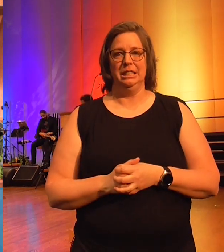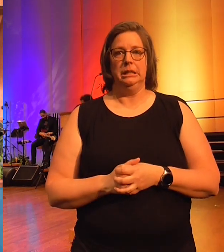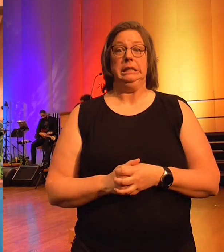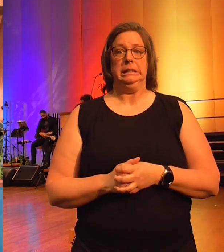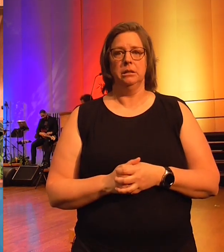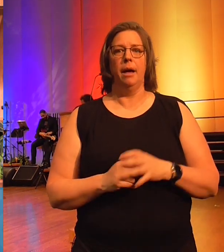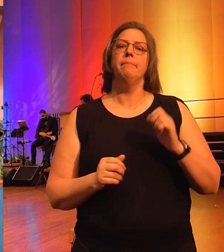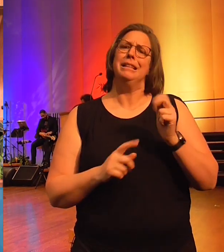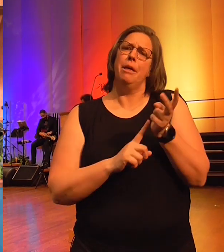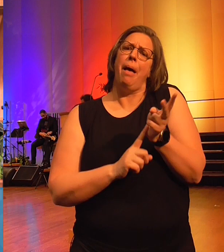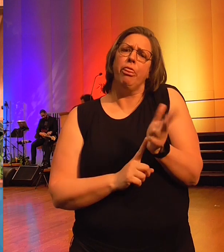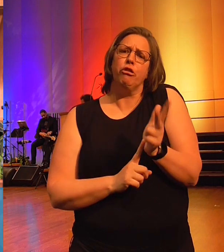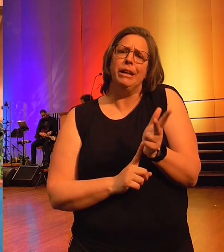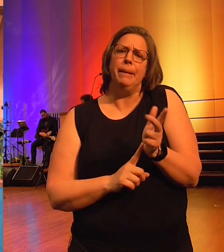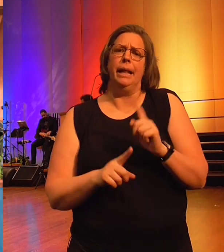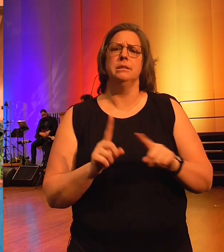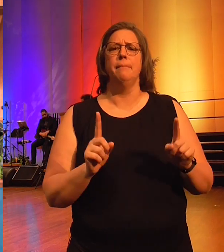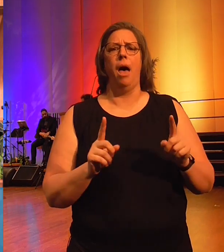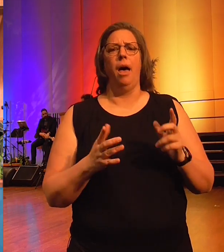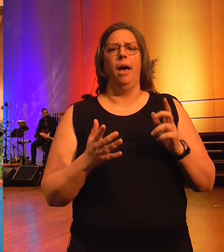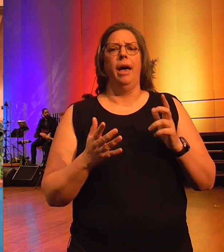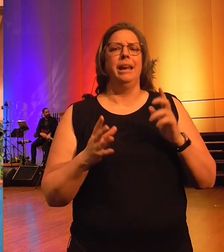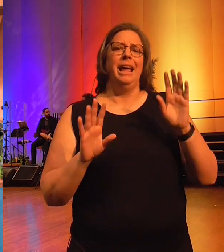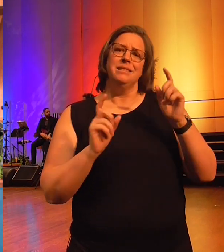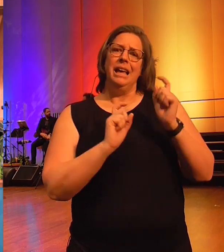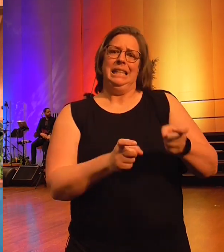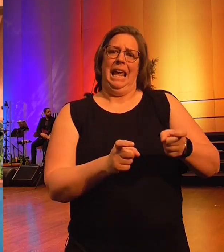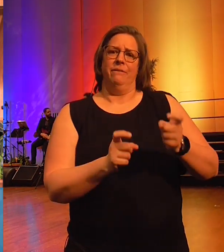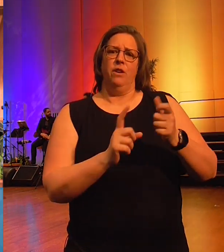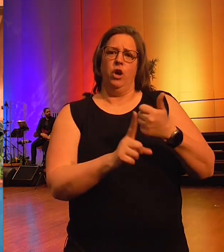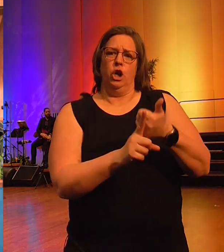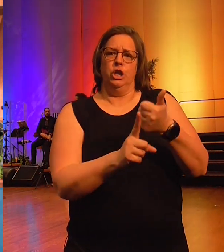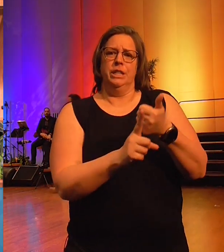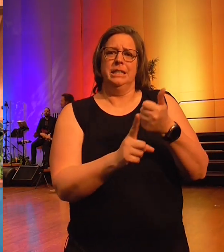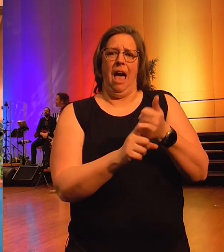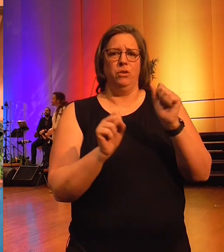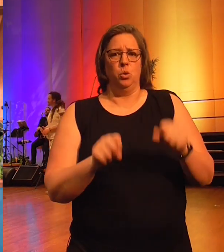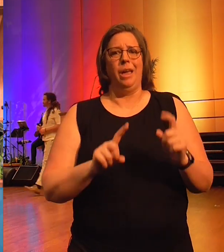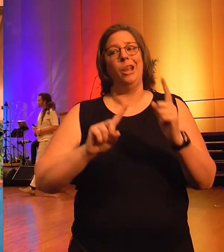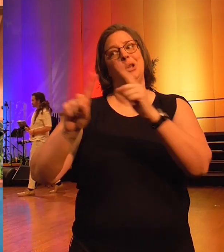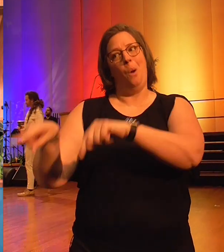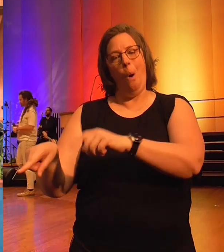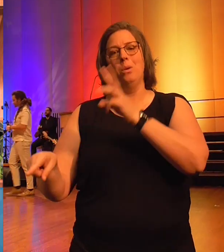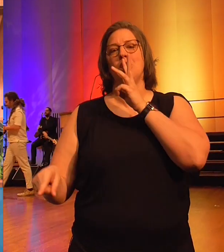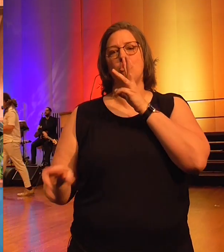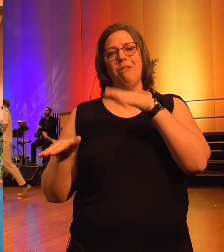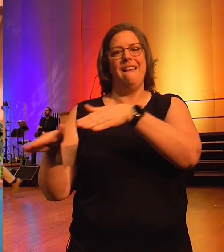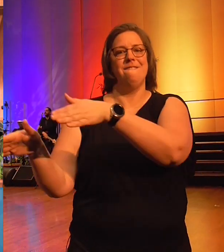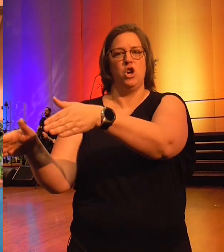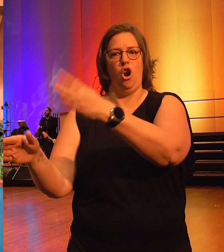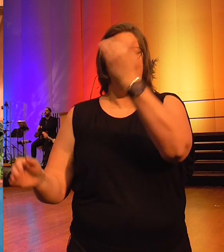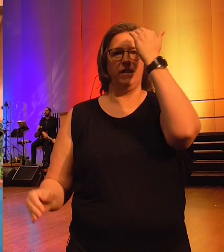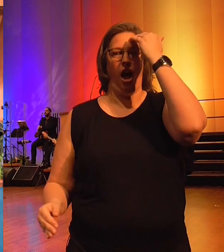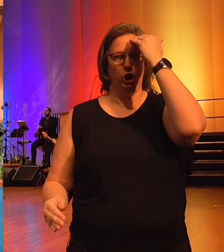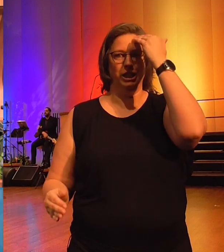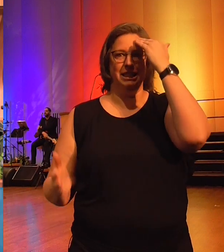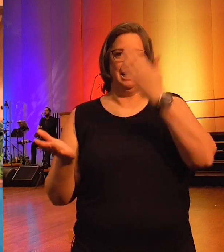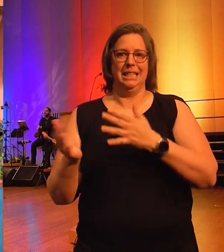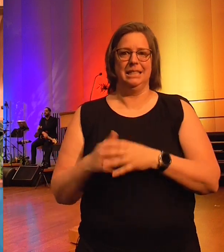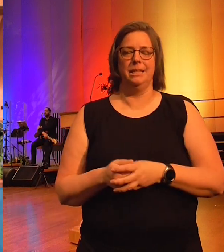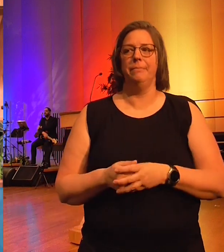that you can offer yourself, and you can surrender into that wonderful river of prayerful consciousness. So please do that today. Thanks again for being